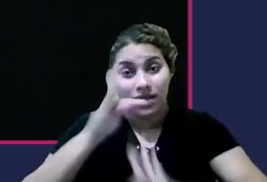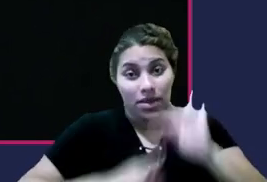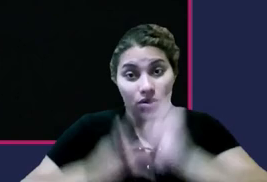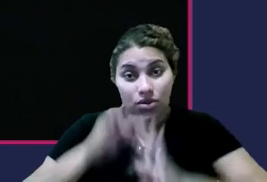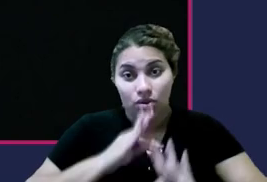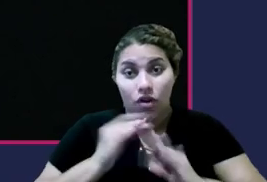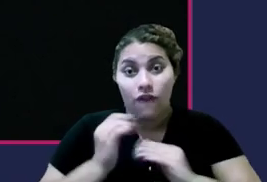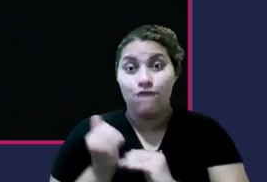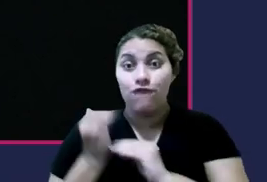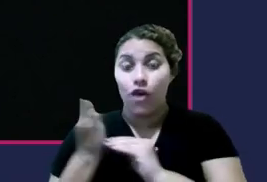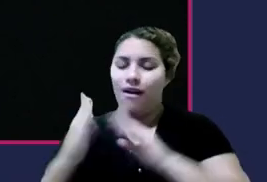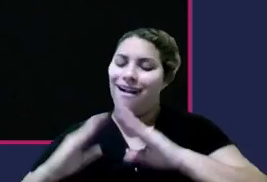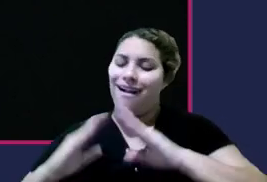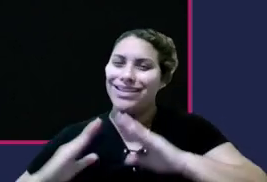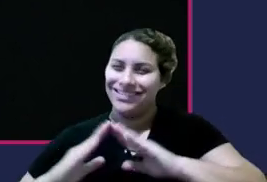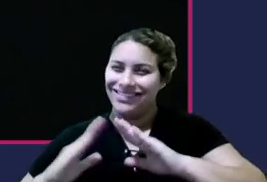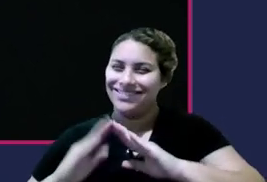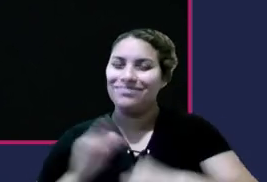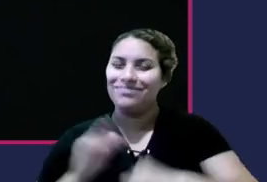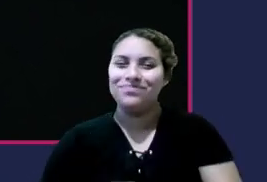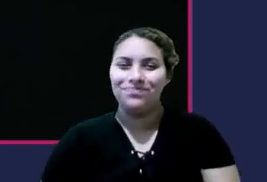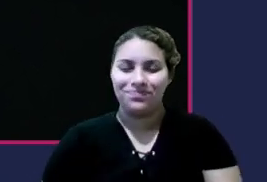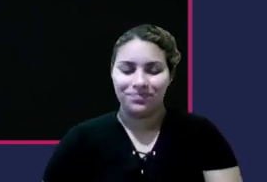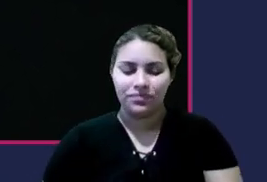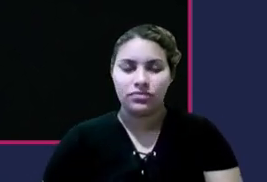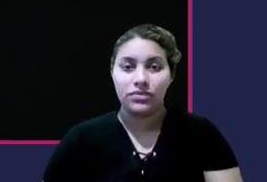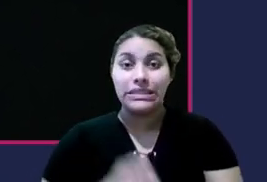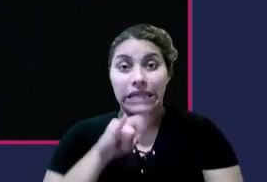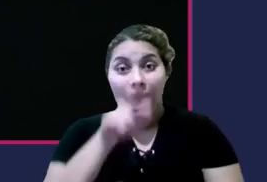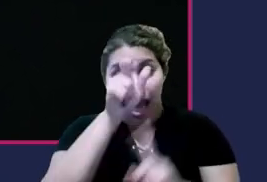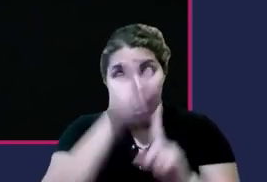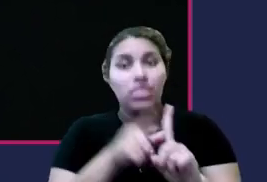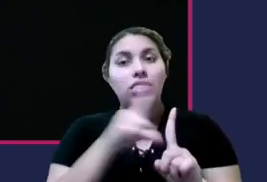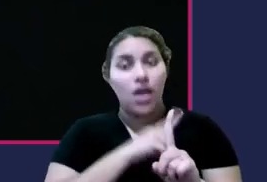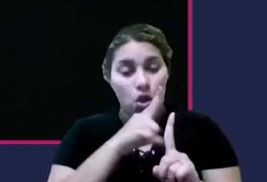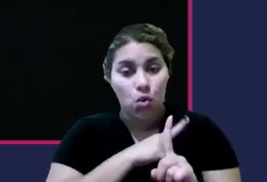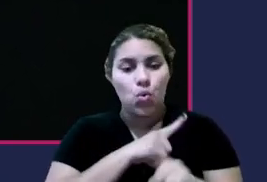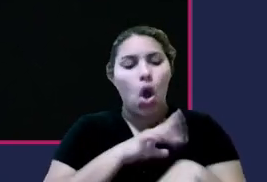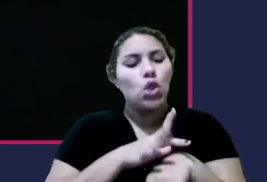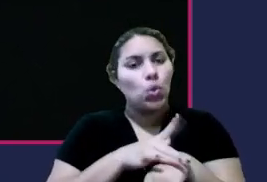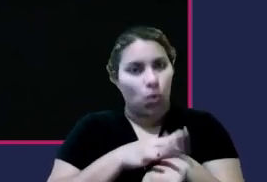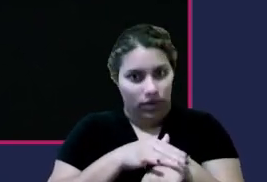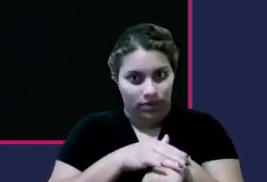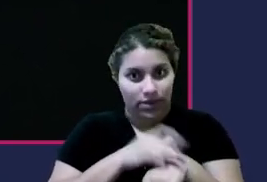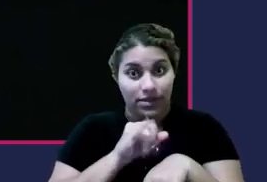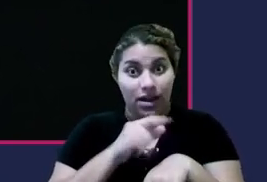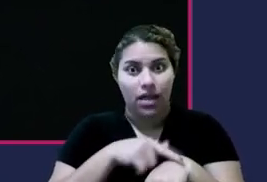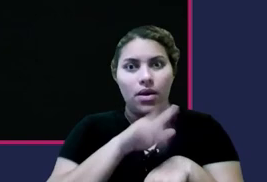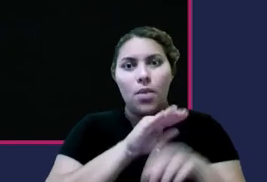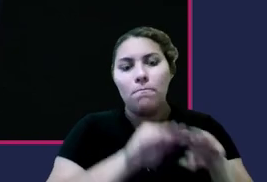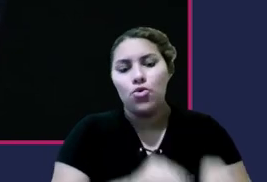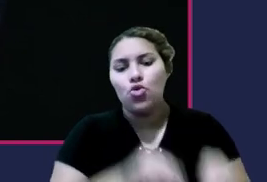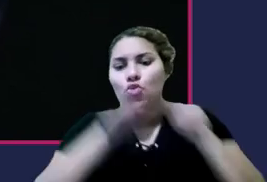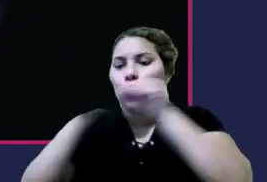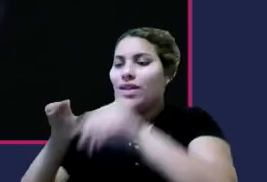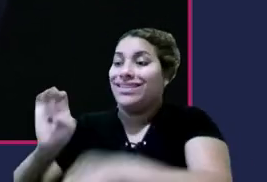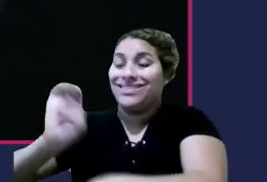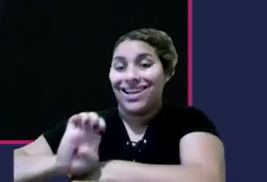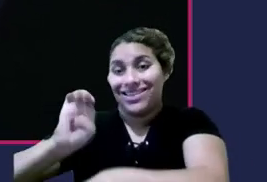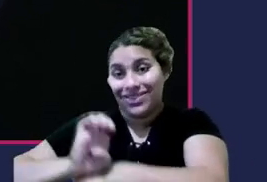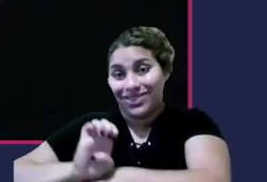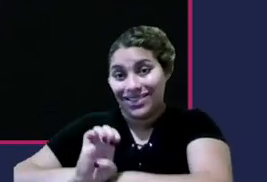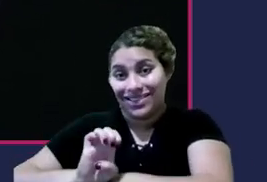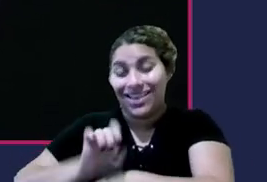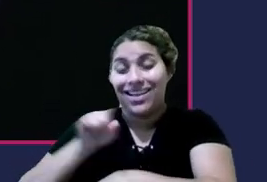we have a treatment not in our, not in the city. So